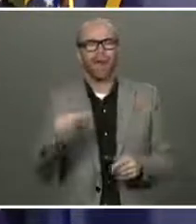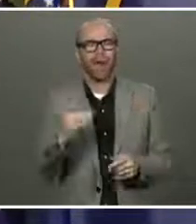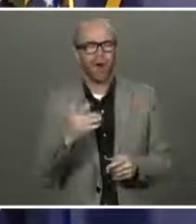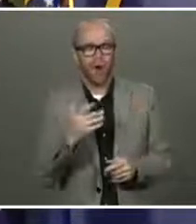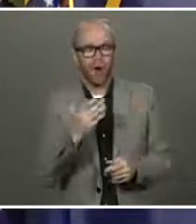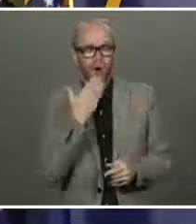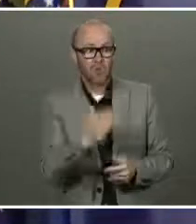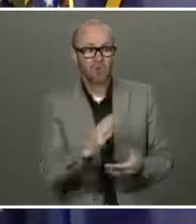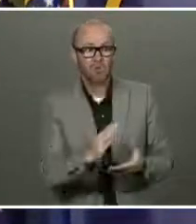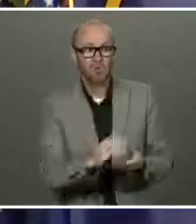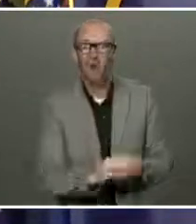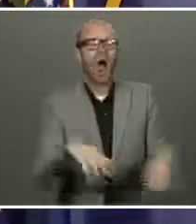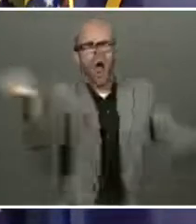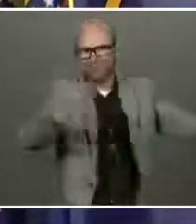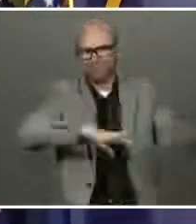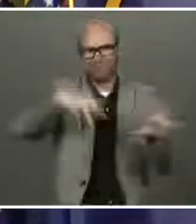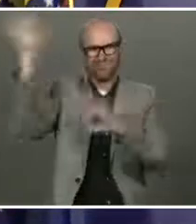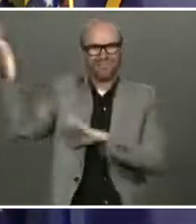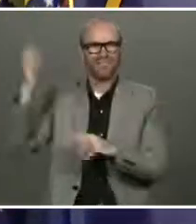this was a clickbait headline as well.